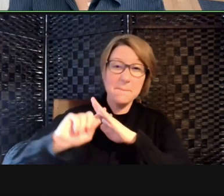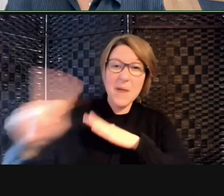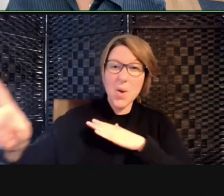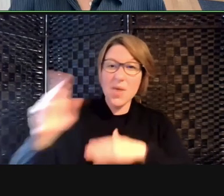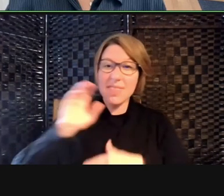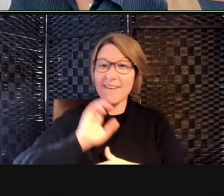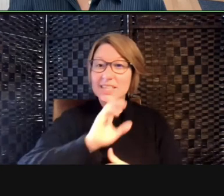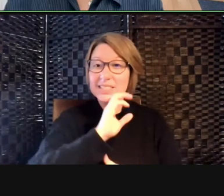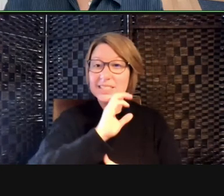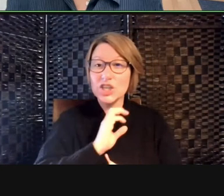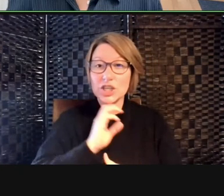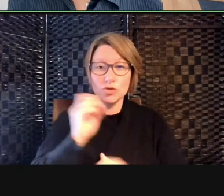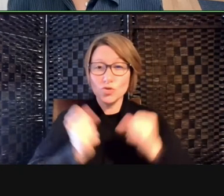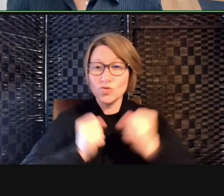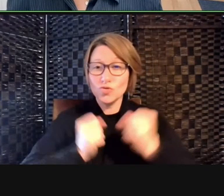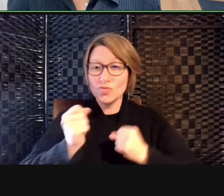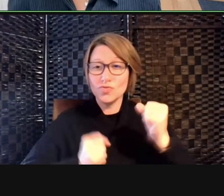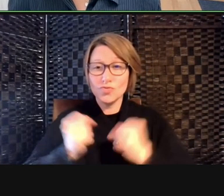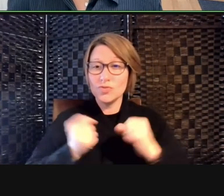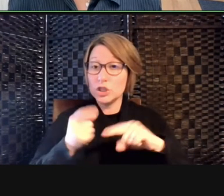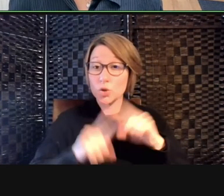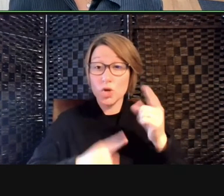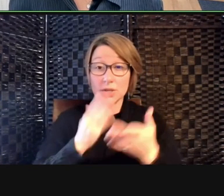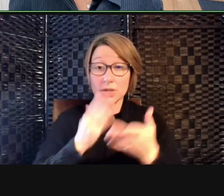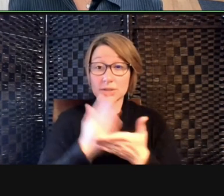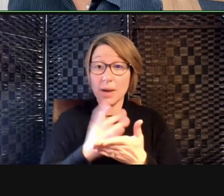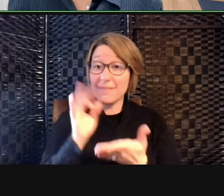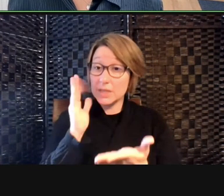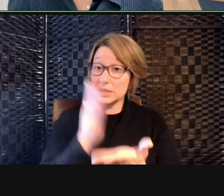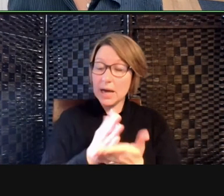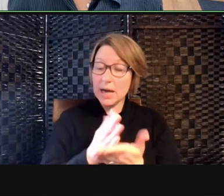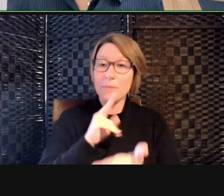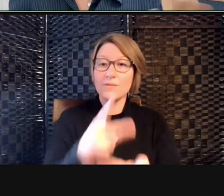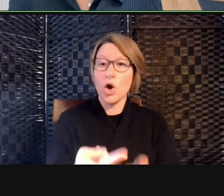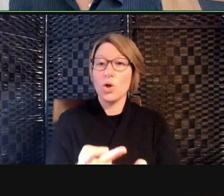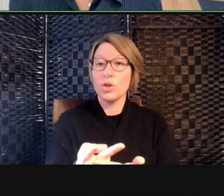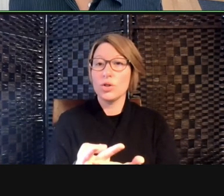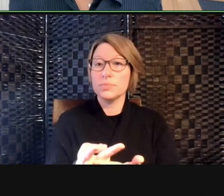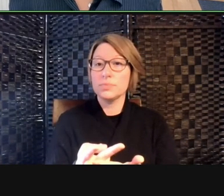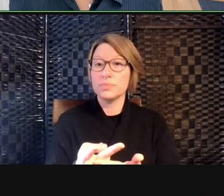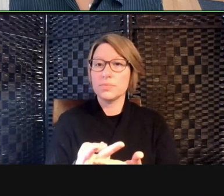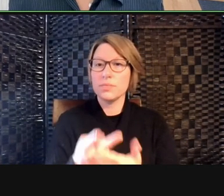cafeteria and she just go, and she couldn't stop. And if she stopped, she'd fall to the ground. And that was a